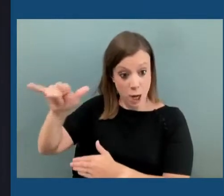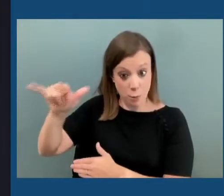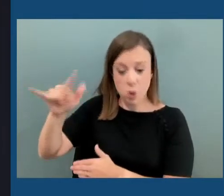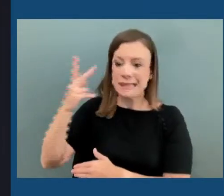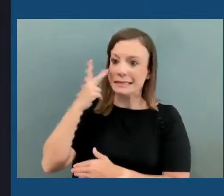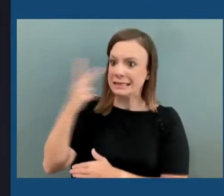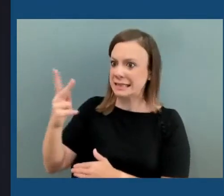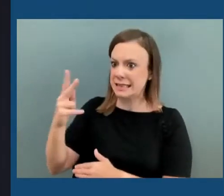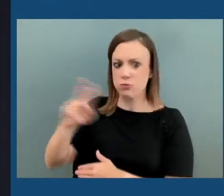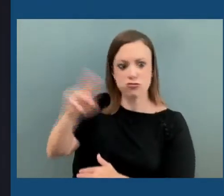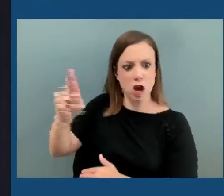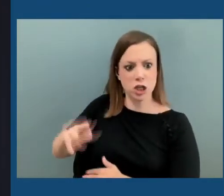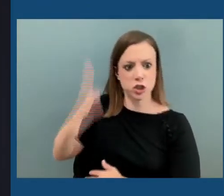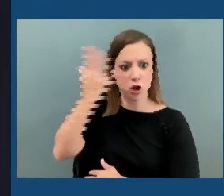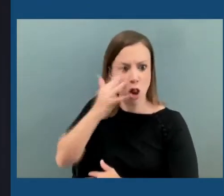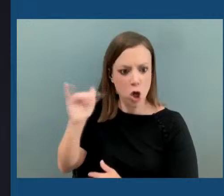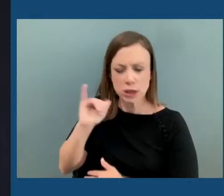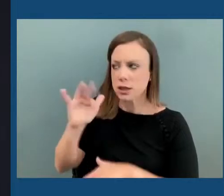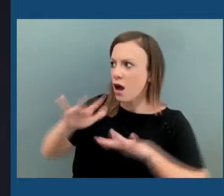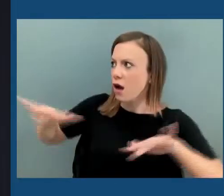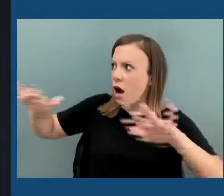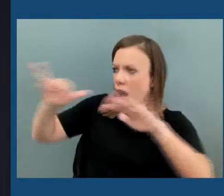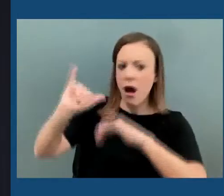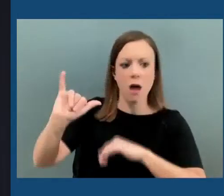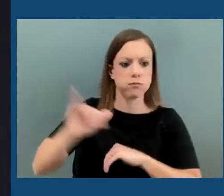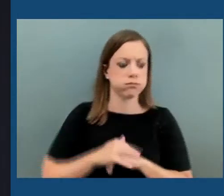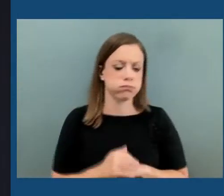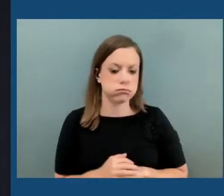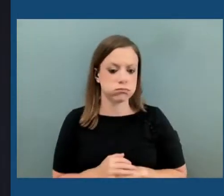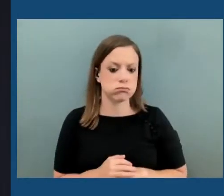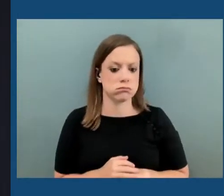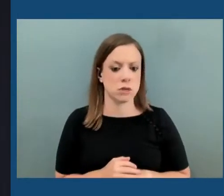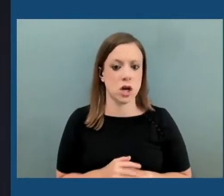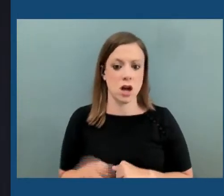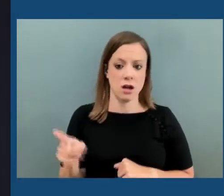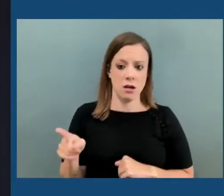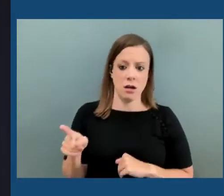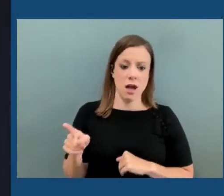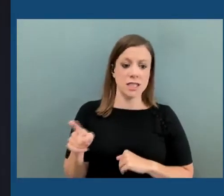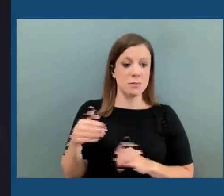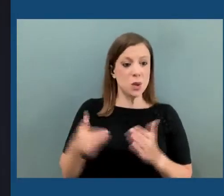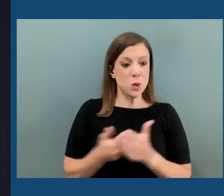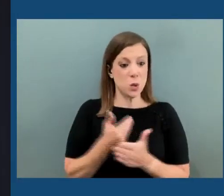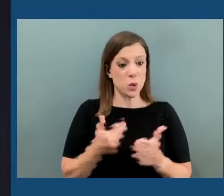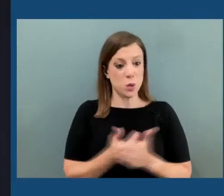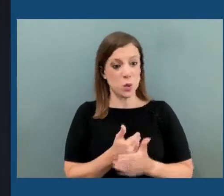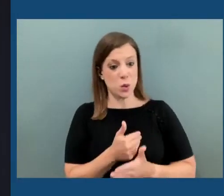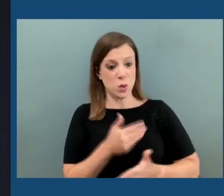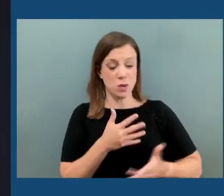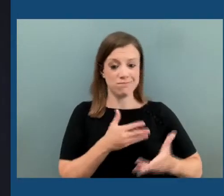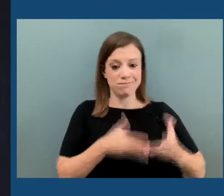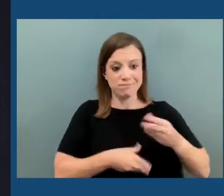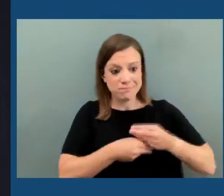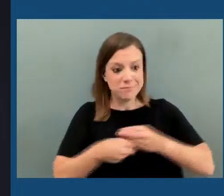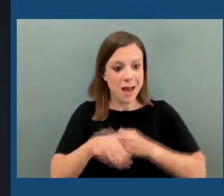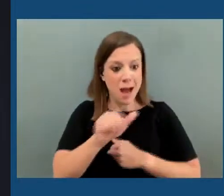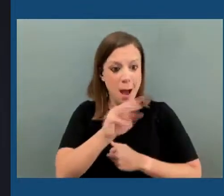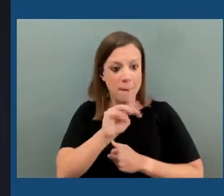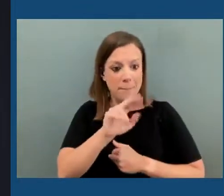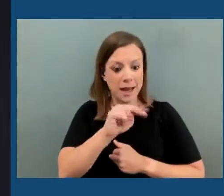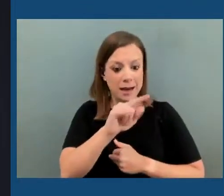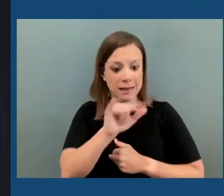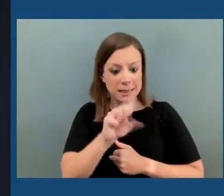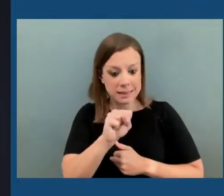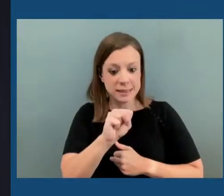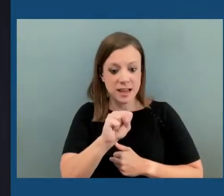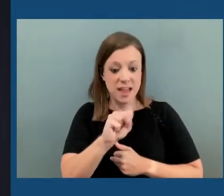Rochester here is all about. And some of these new amenities that we have, the new guidance system, when I first got elected to this